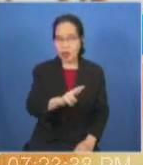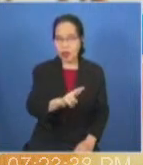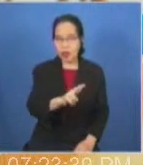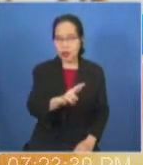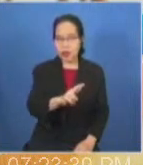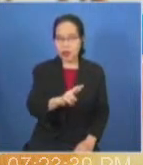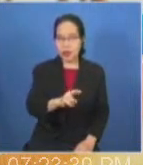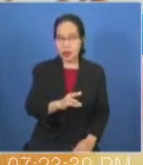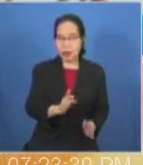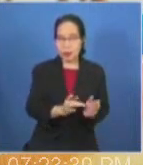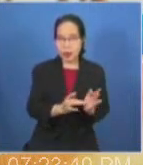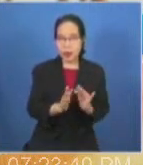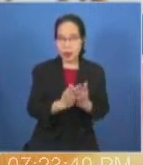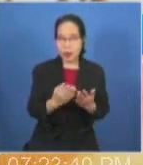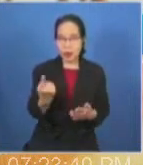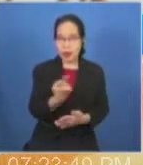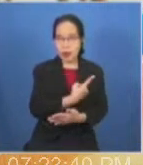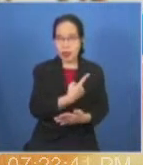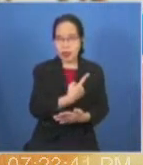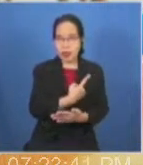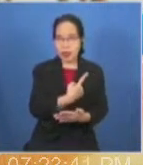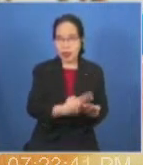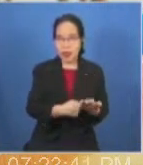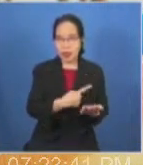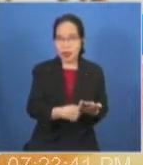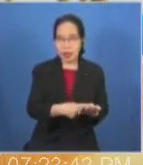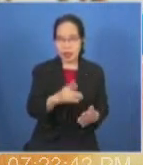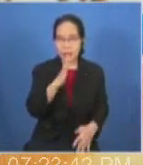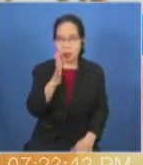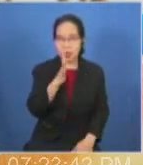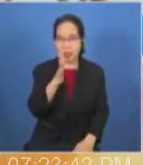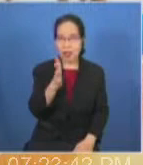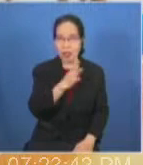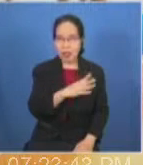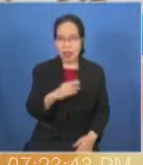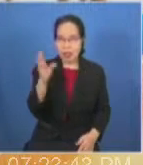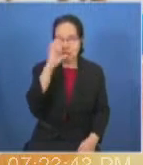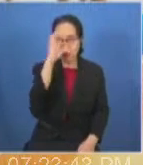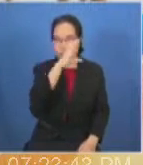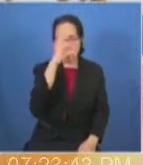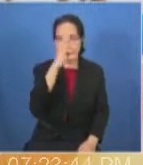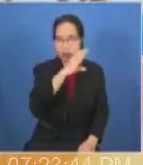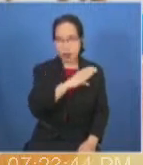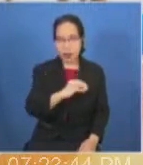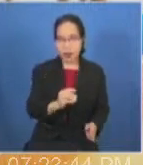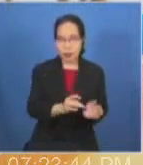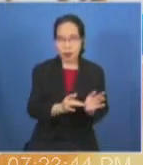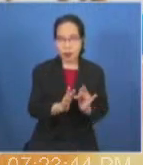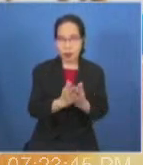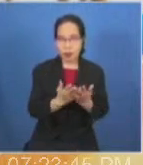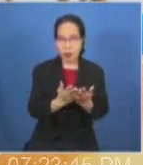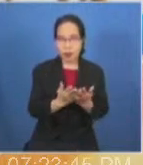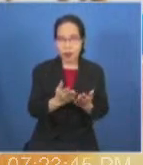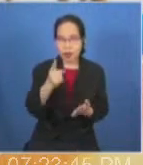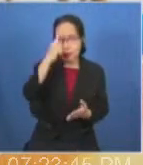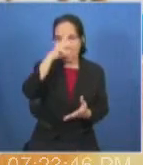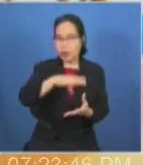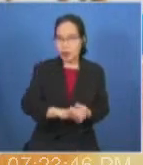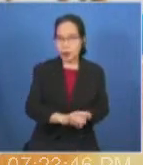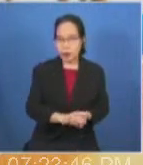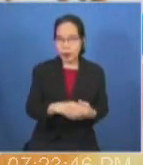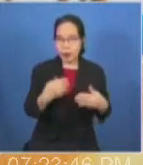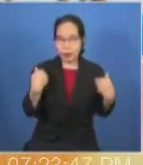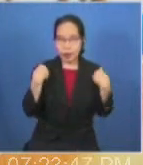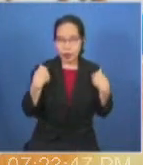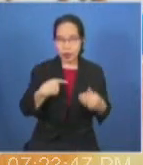need religion. Speaking of the Bible, and we are going to examine it, and if we